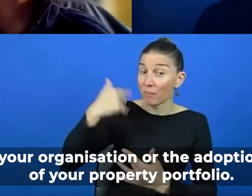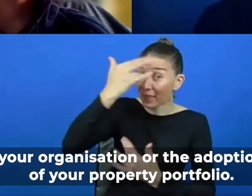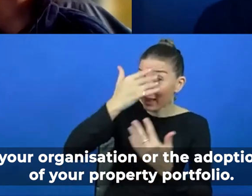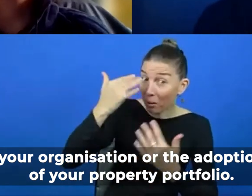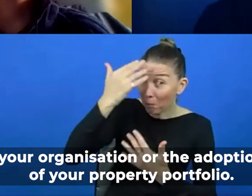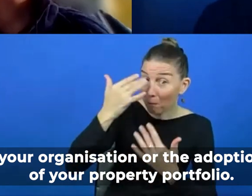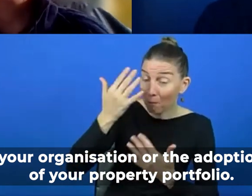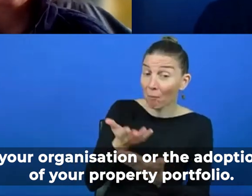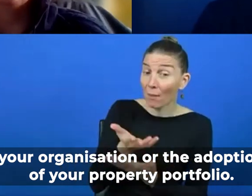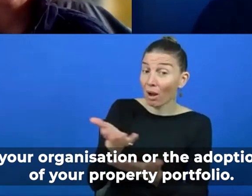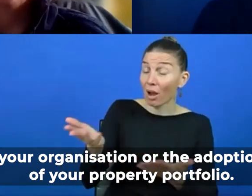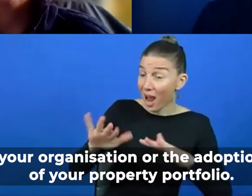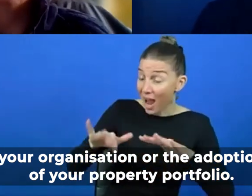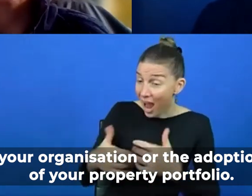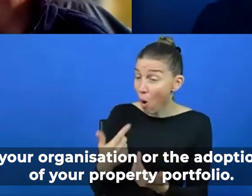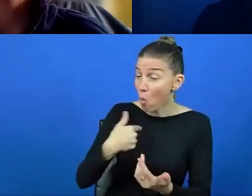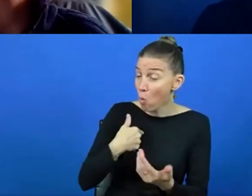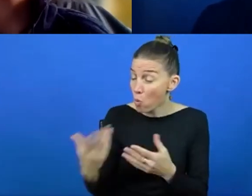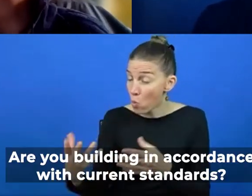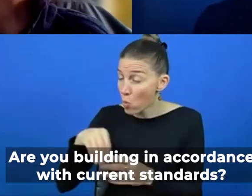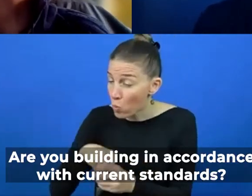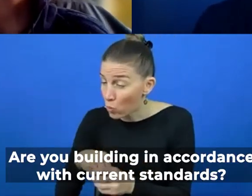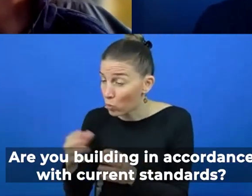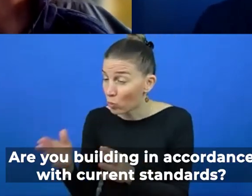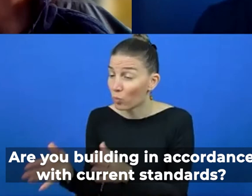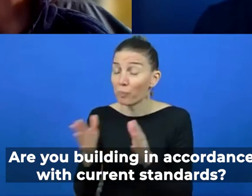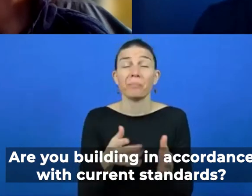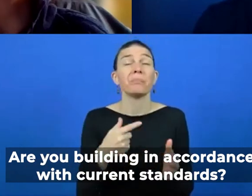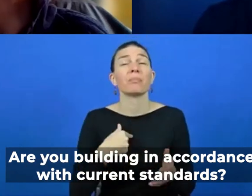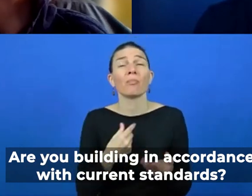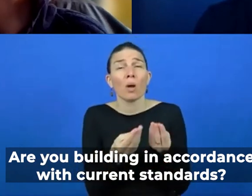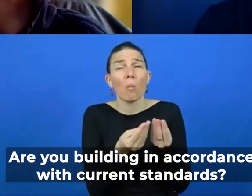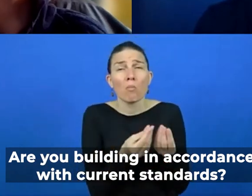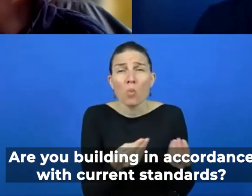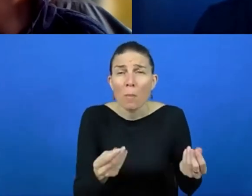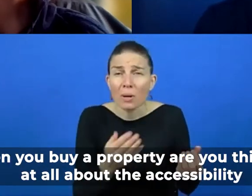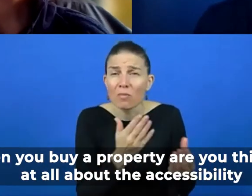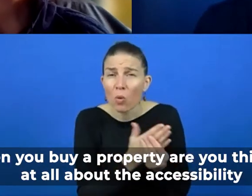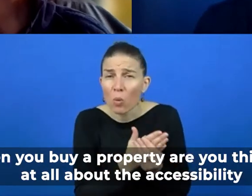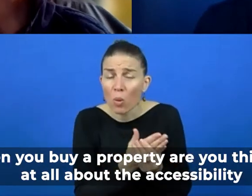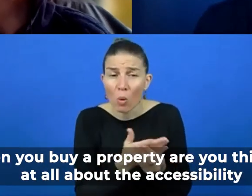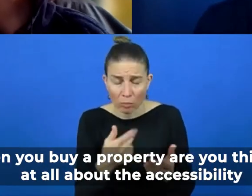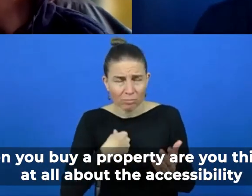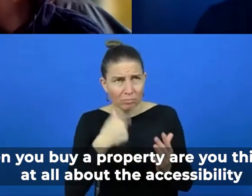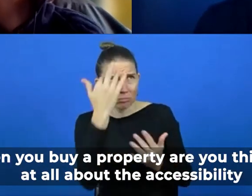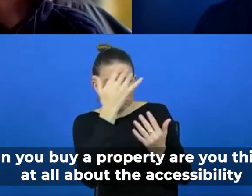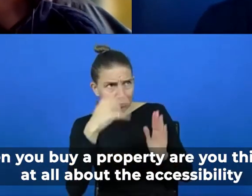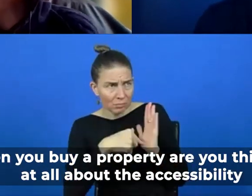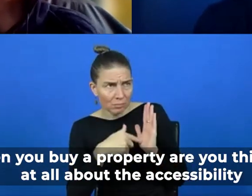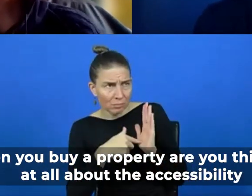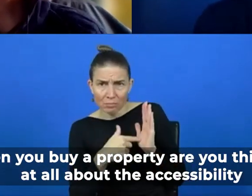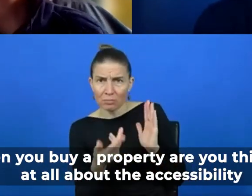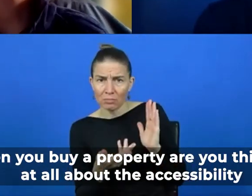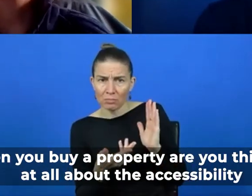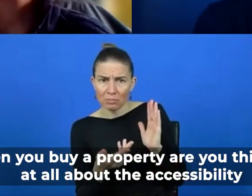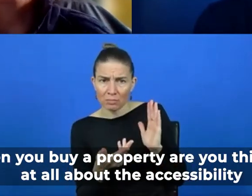of your property portfolio? Are you building in accordance with current standards? Or when you buy a property, are